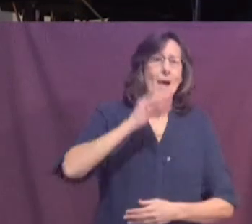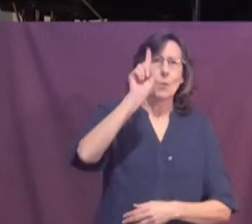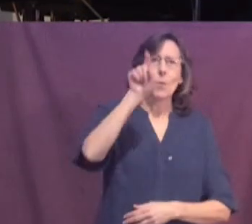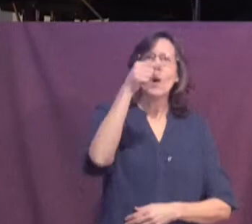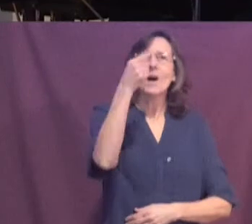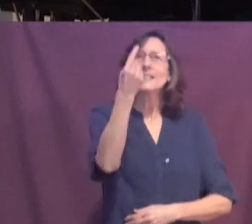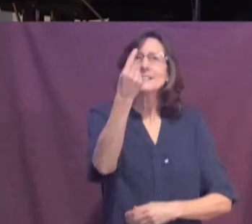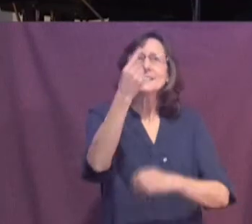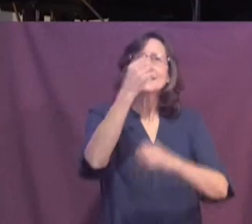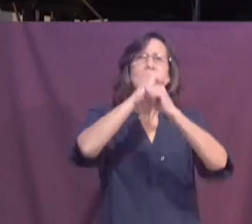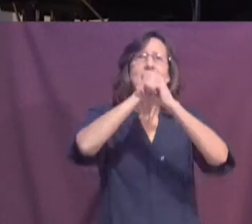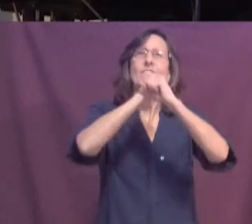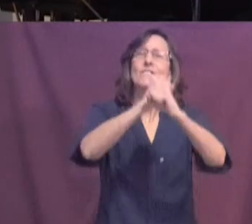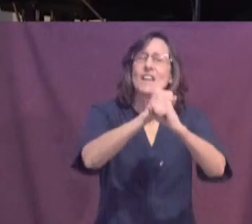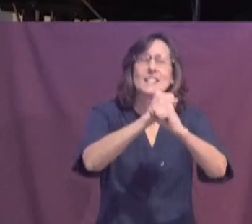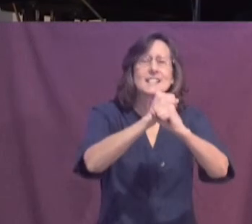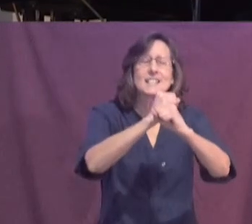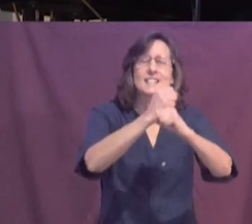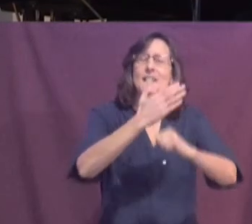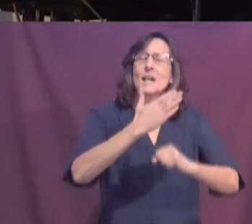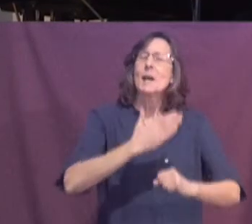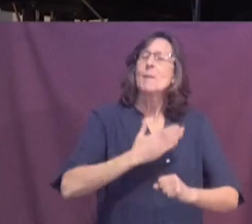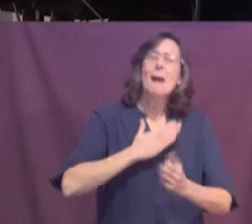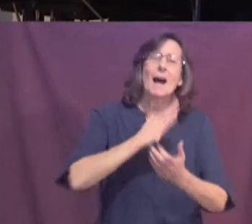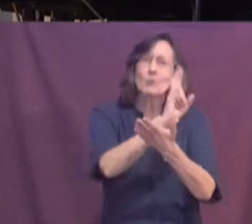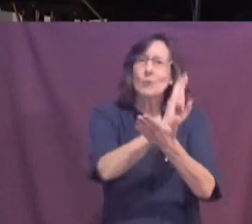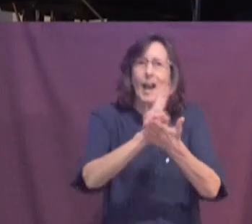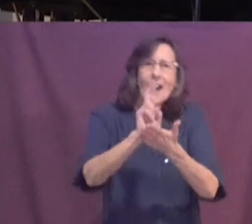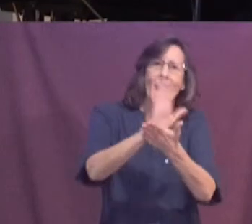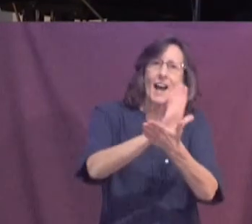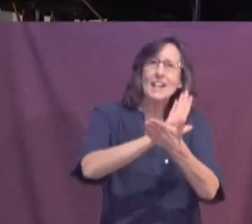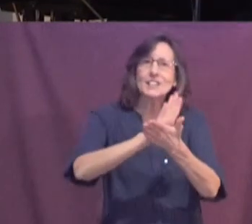my one defense, my